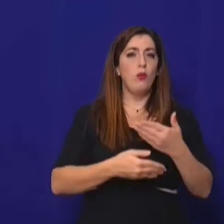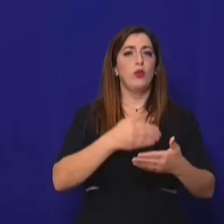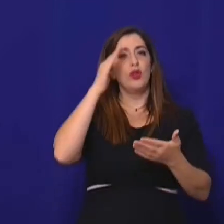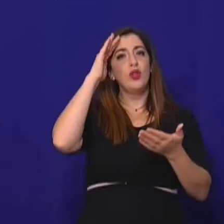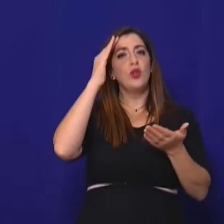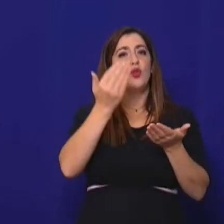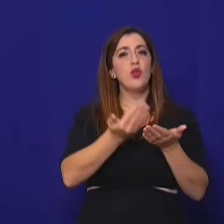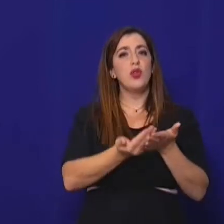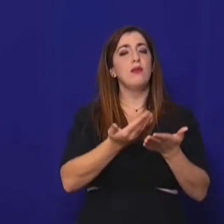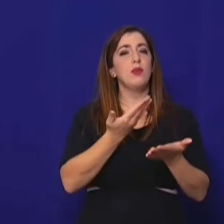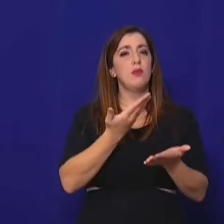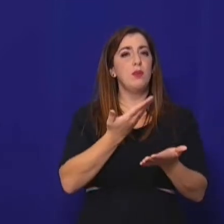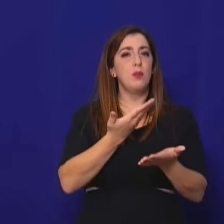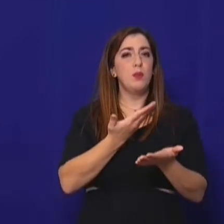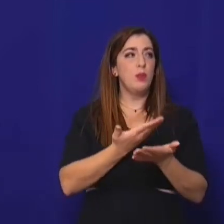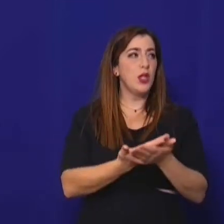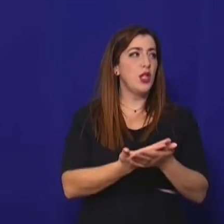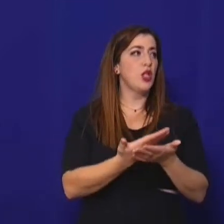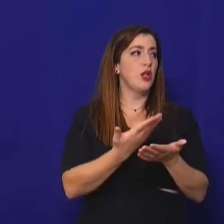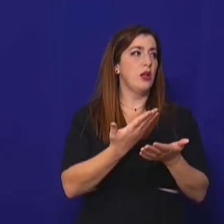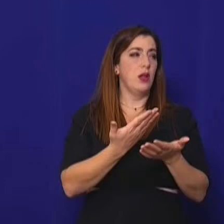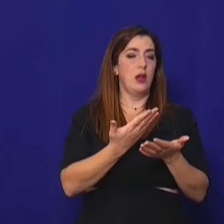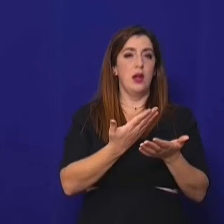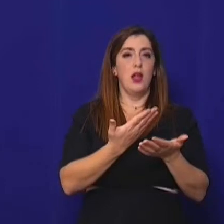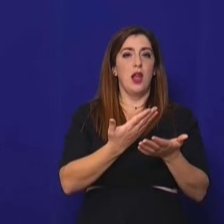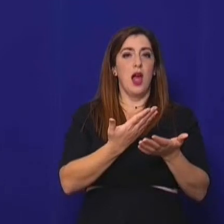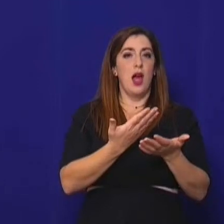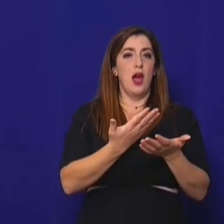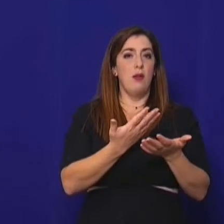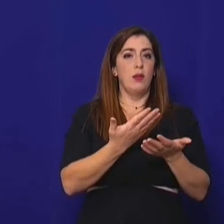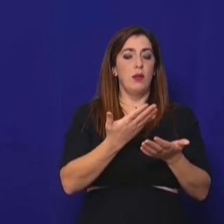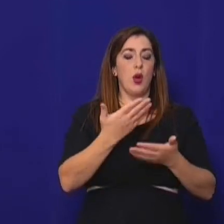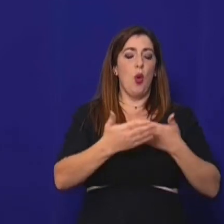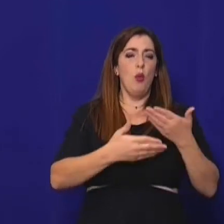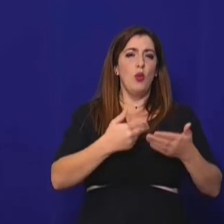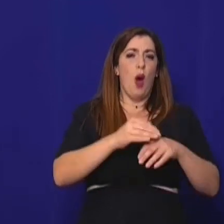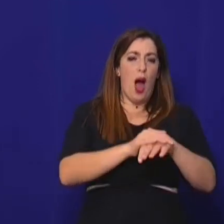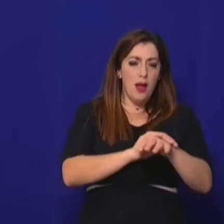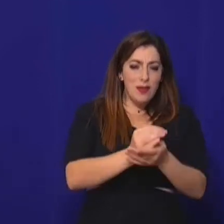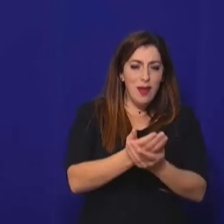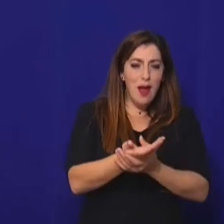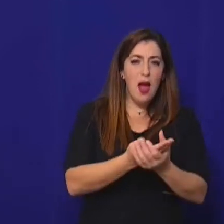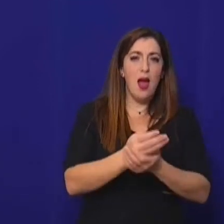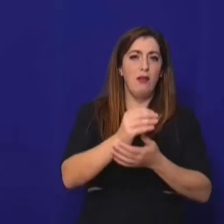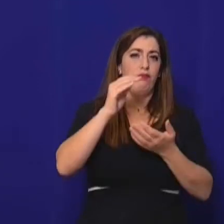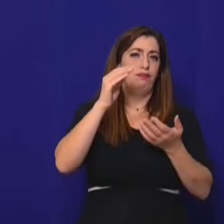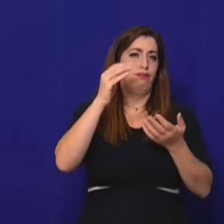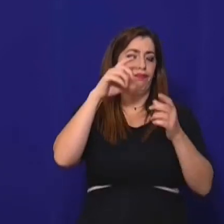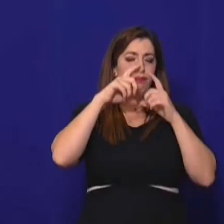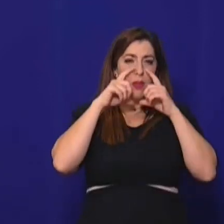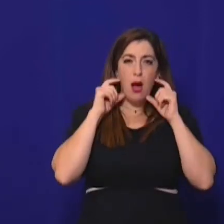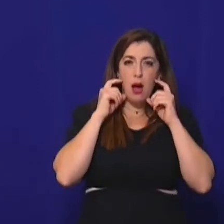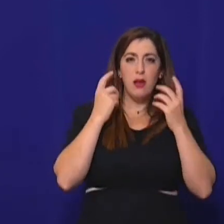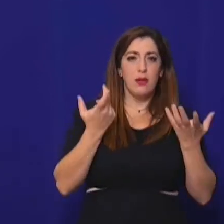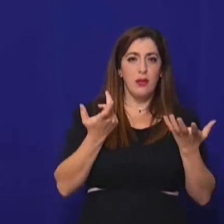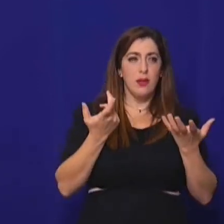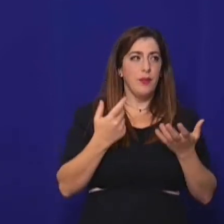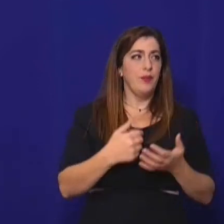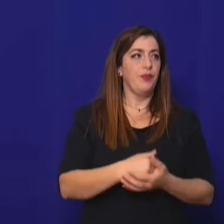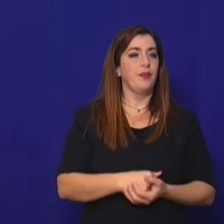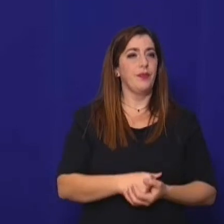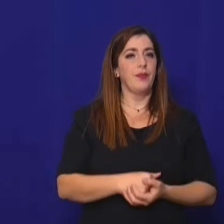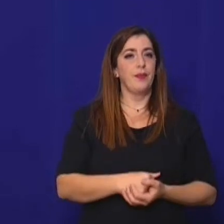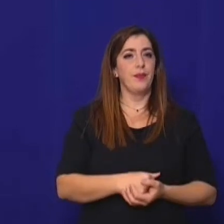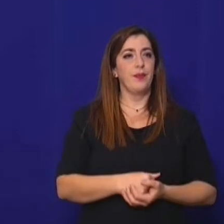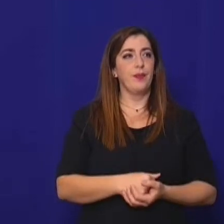għaliex il-fatt li kollok in-nies bl-influenza għandek ir-riskju li bħalma konna qegħdin naraw kull sena li inti kollok nies li